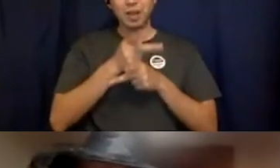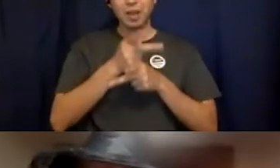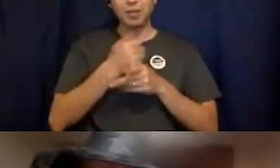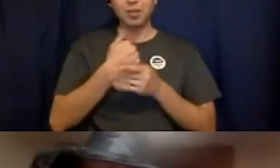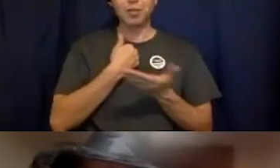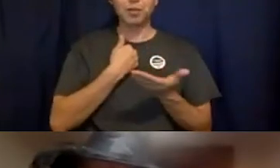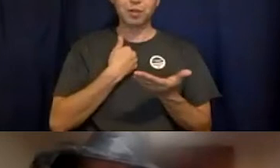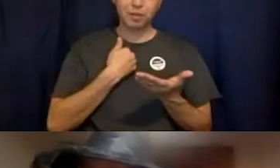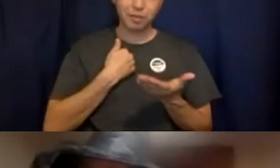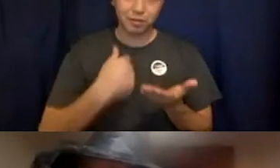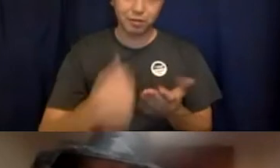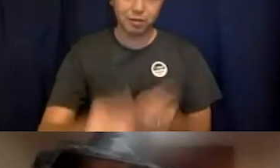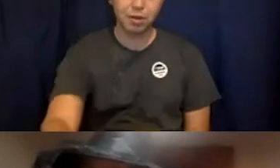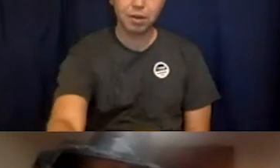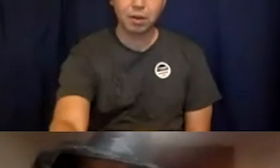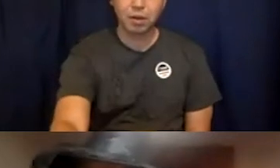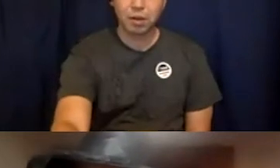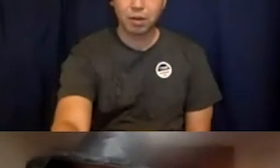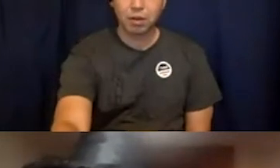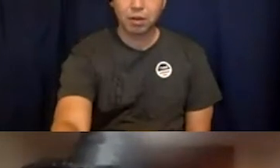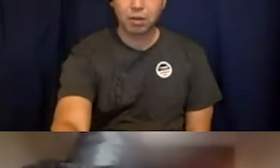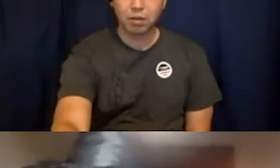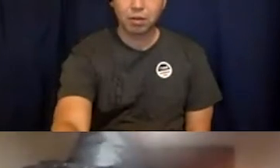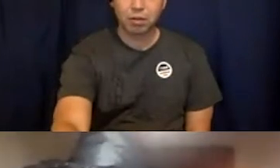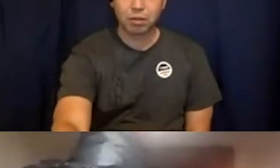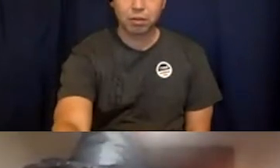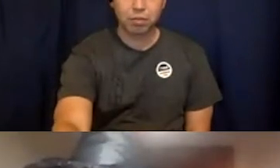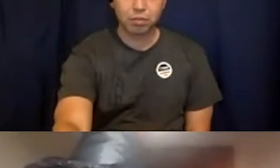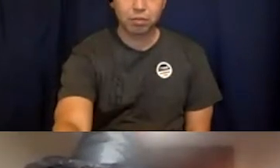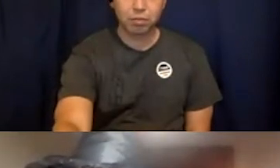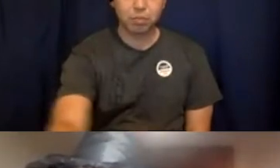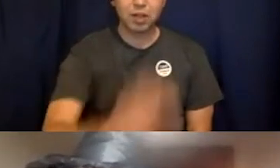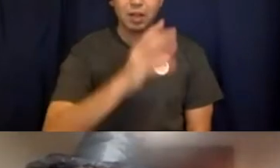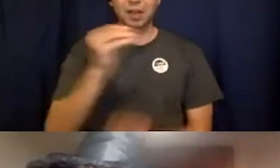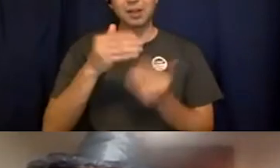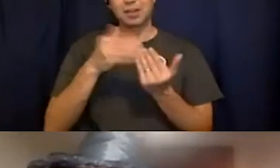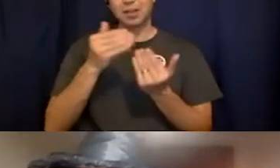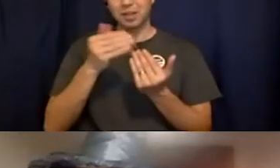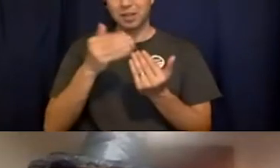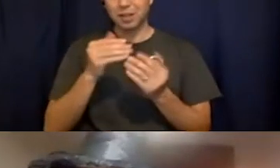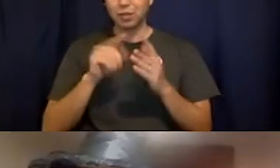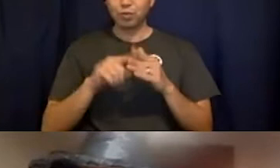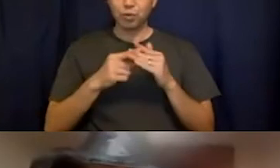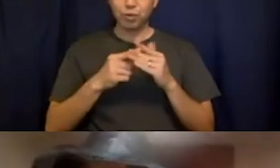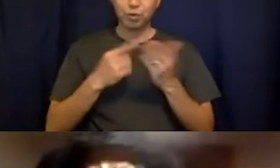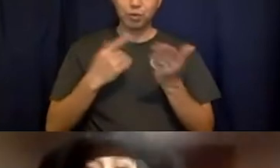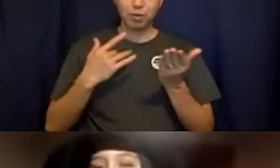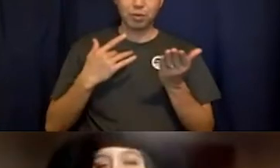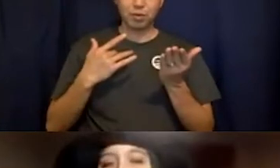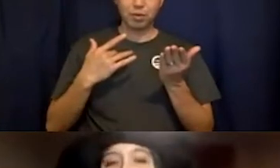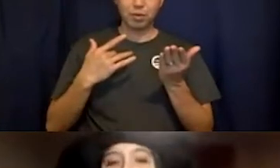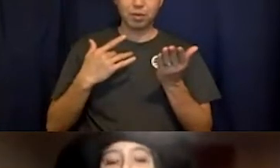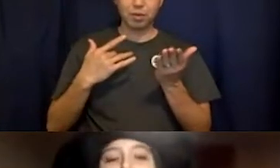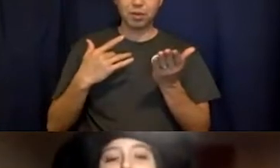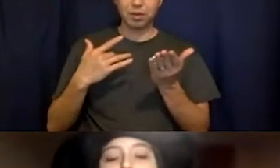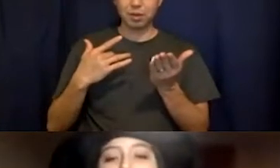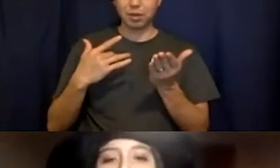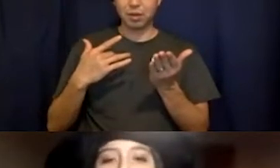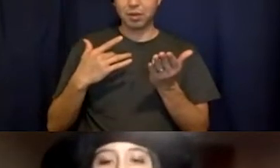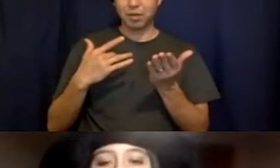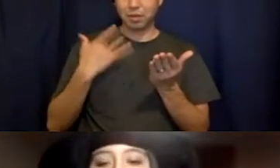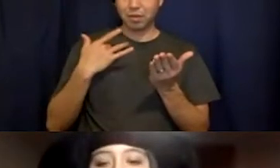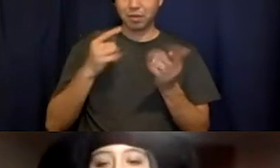Oh, I hope you're still there. Uh-oh. Did we lose Misha? Oh my God, did the bear scare? Oh,